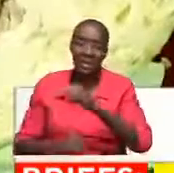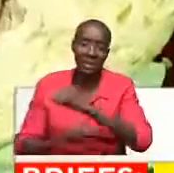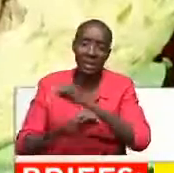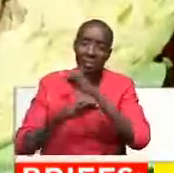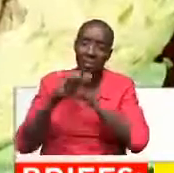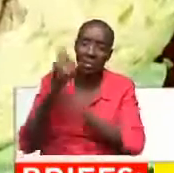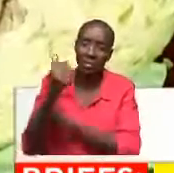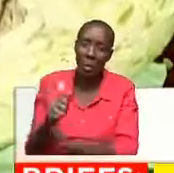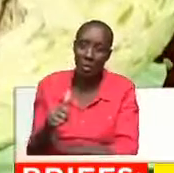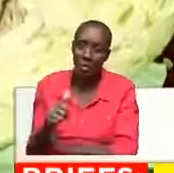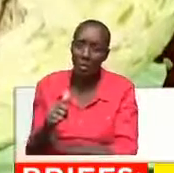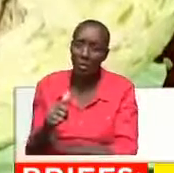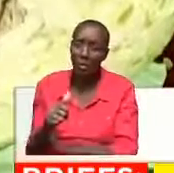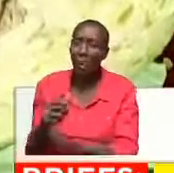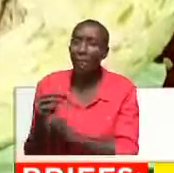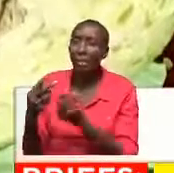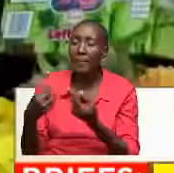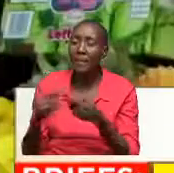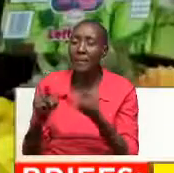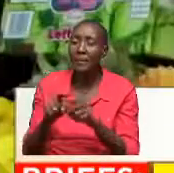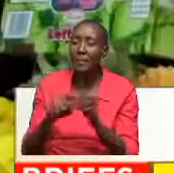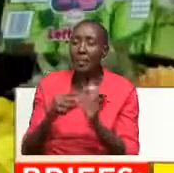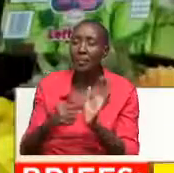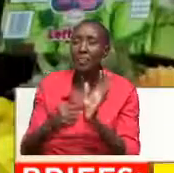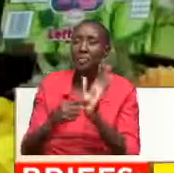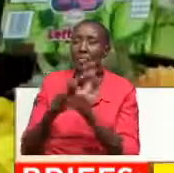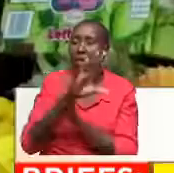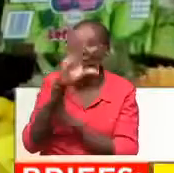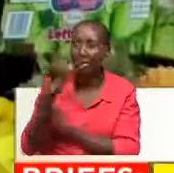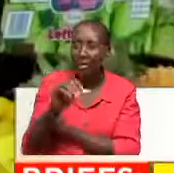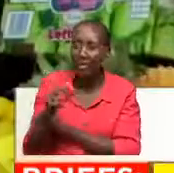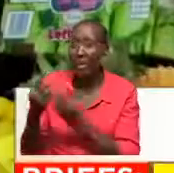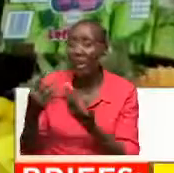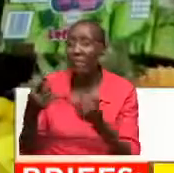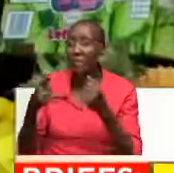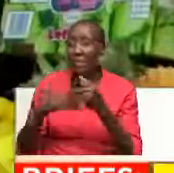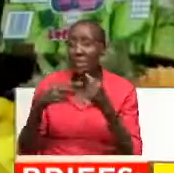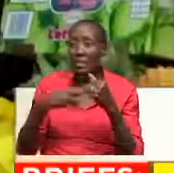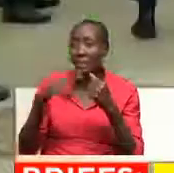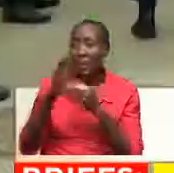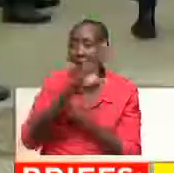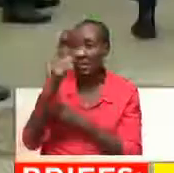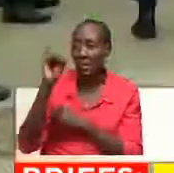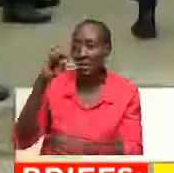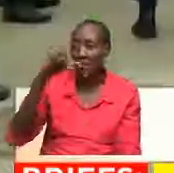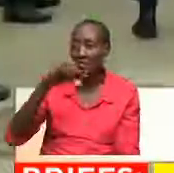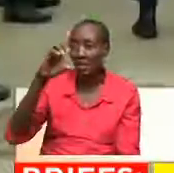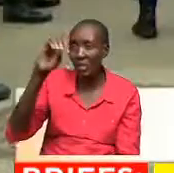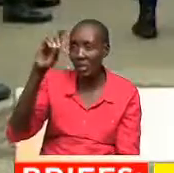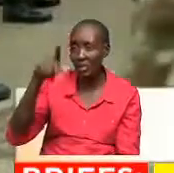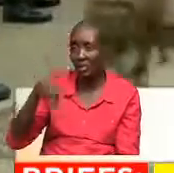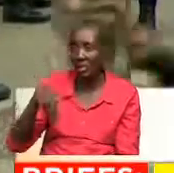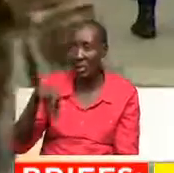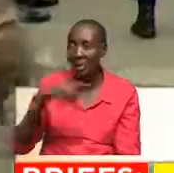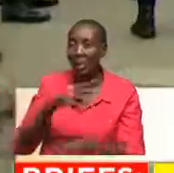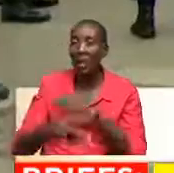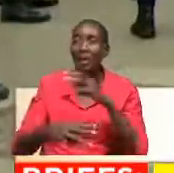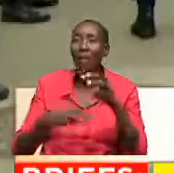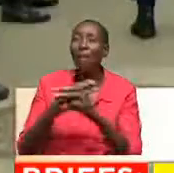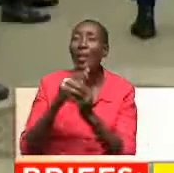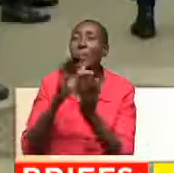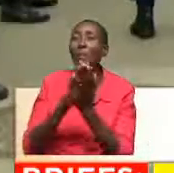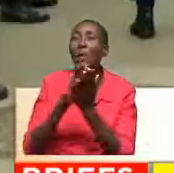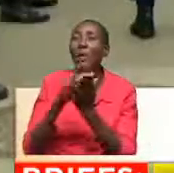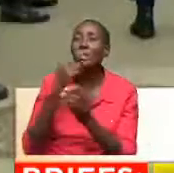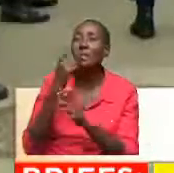informal sector, which Statistics South Africa says accounts for 6-7% of GDP. The World Bank says out of